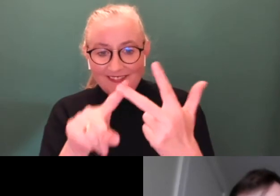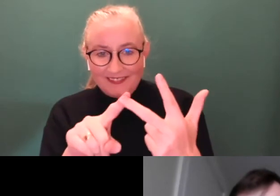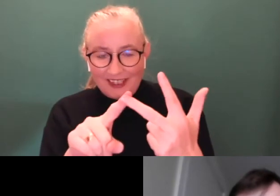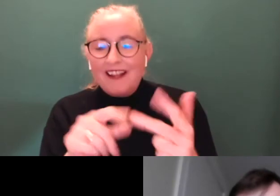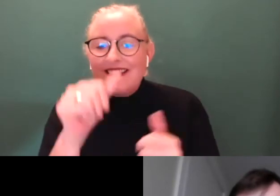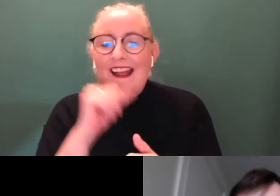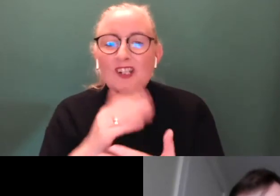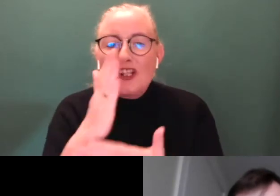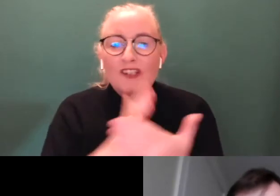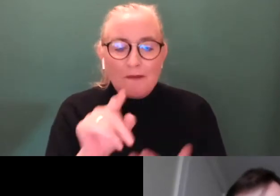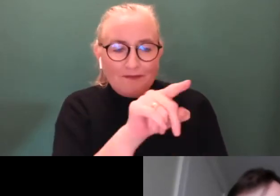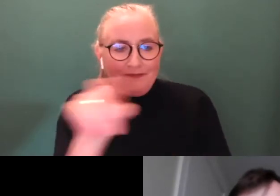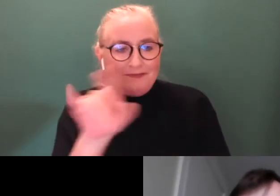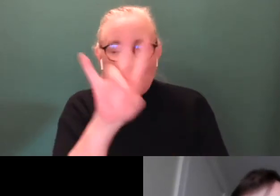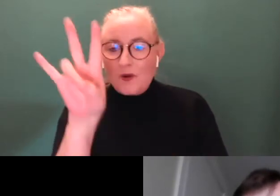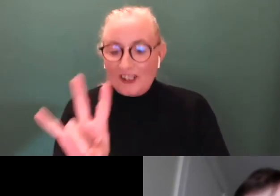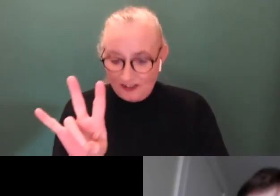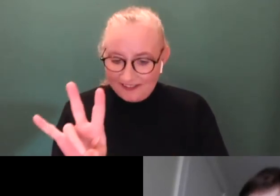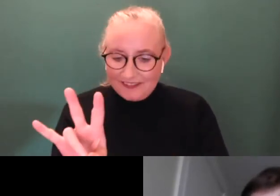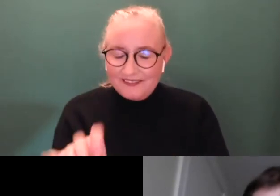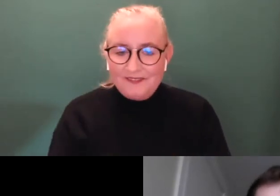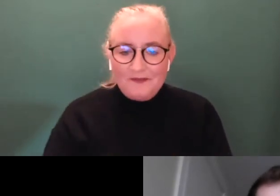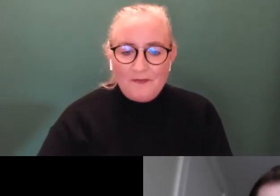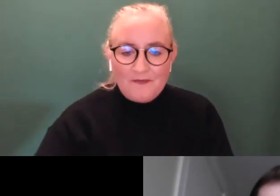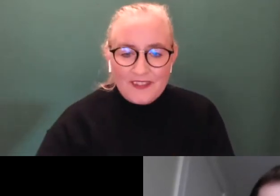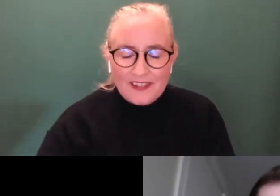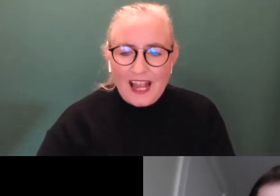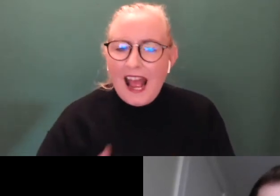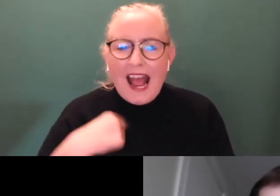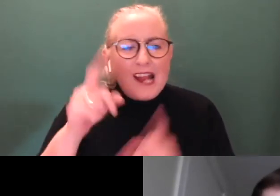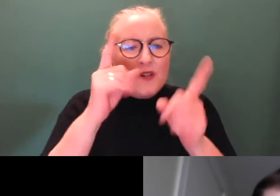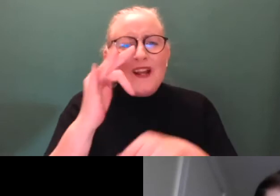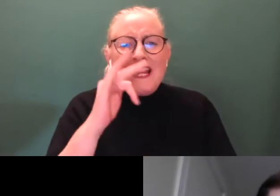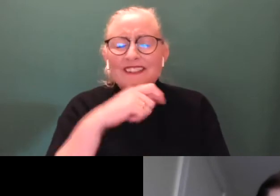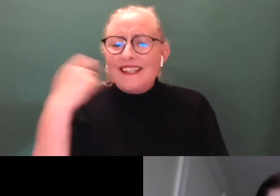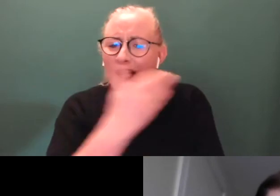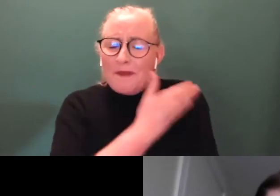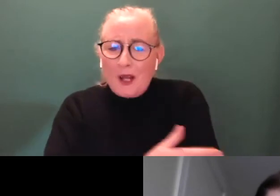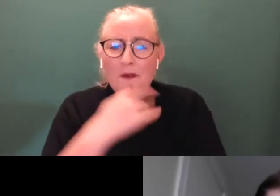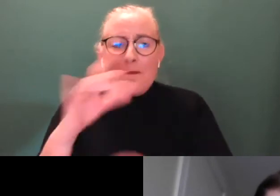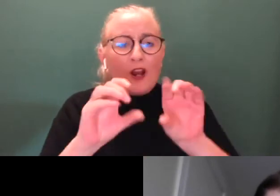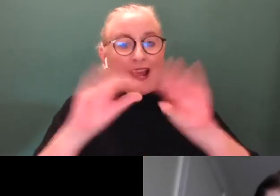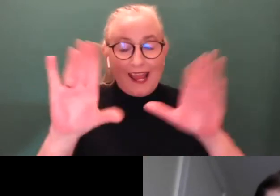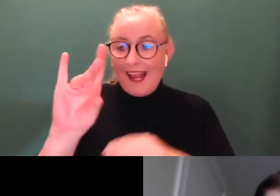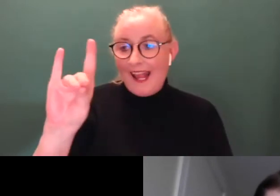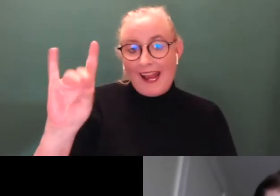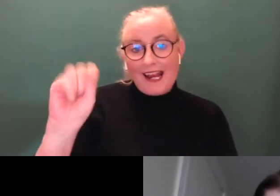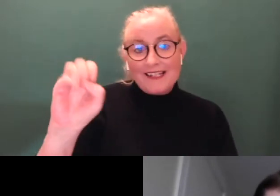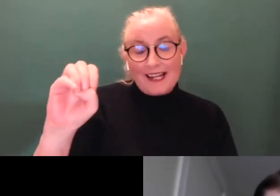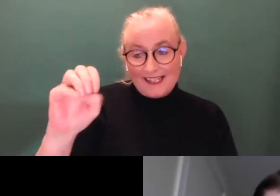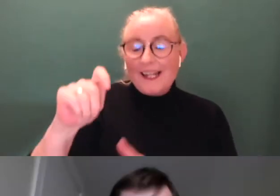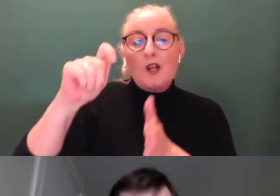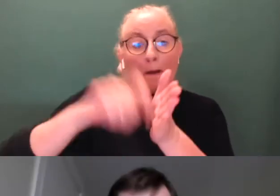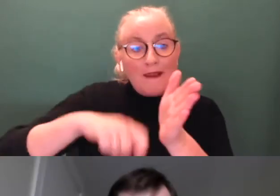answer some of your questions. And just, I'm not sure if we said it at the beginning, but just to make it clear that the HSE did commission and fund this